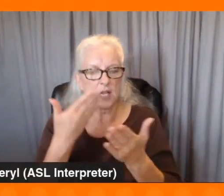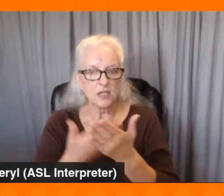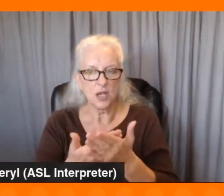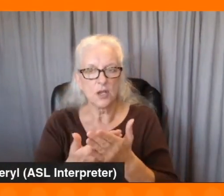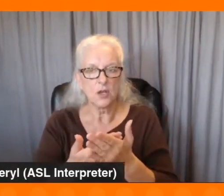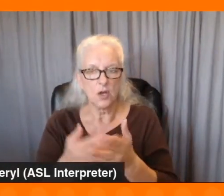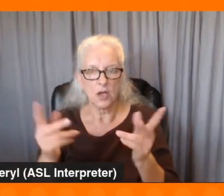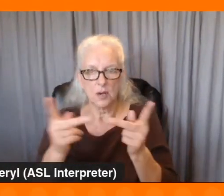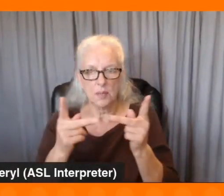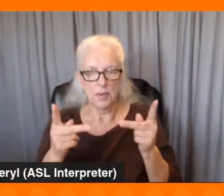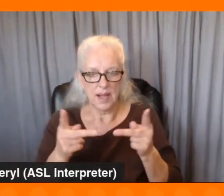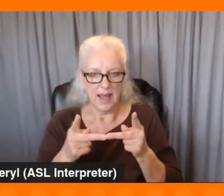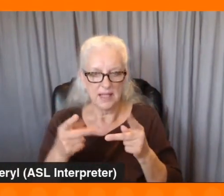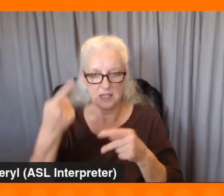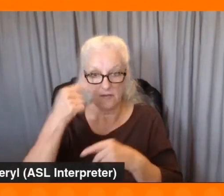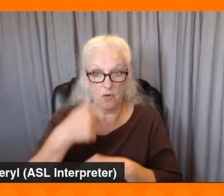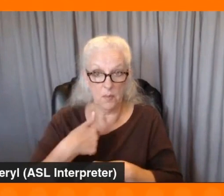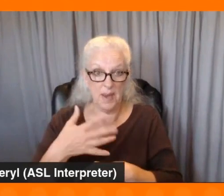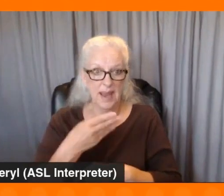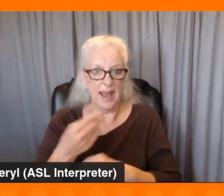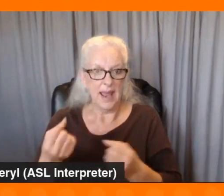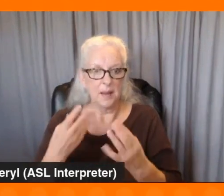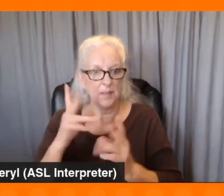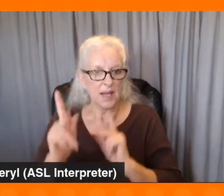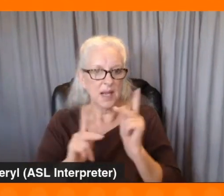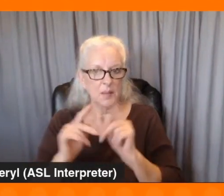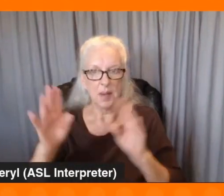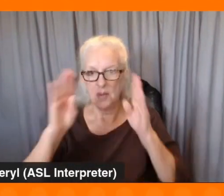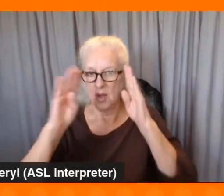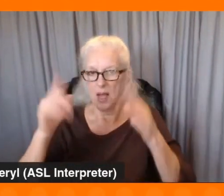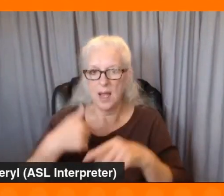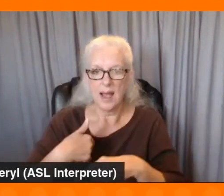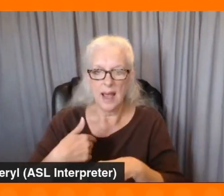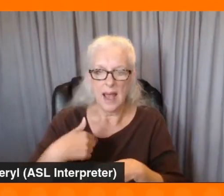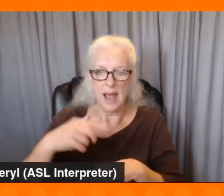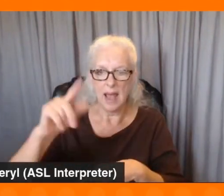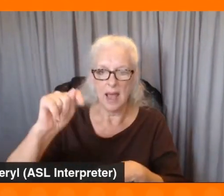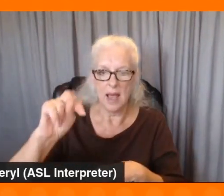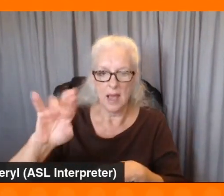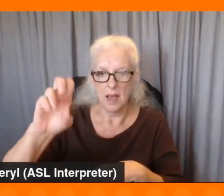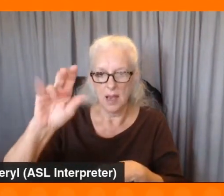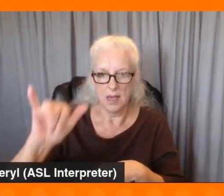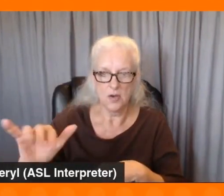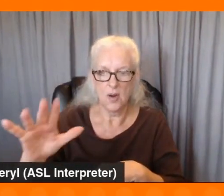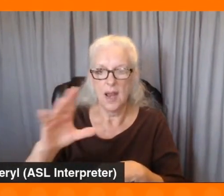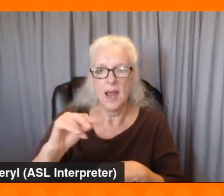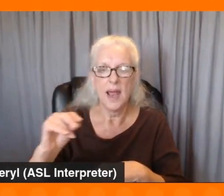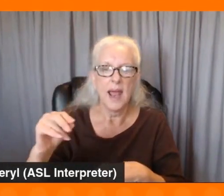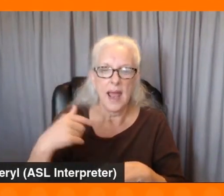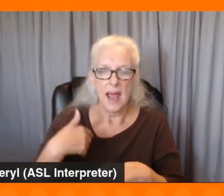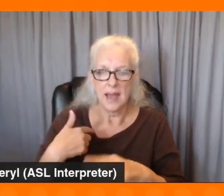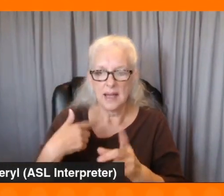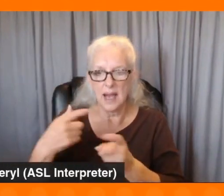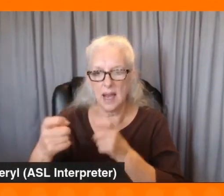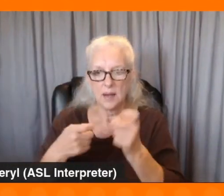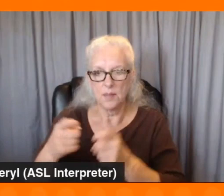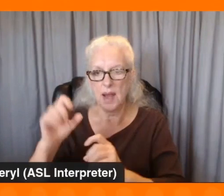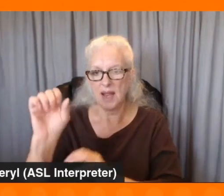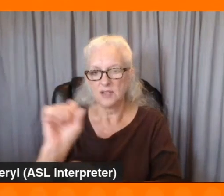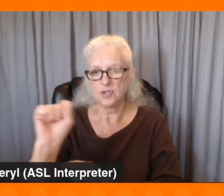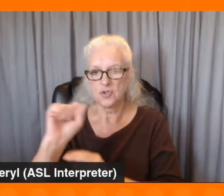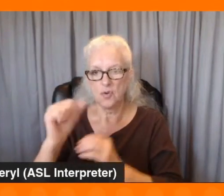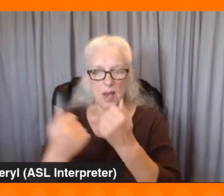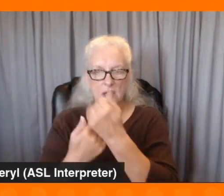many people. And so, hi, everyone. I am Tracy Tang, Outreach and Engagement Manager at Scratch Foundation.